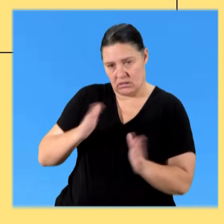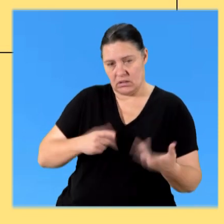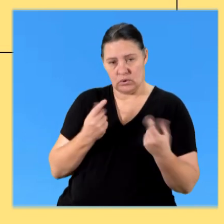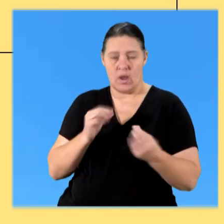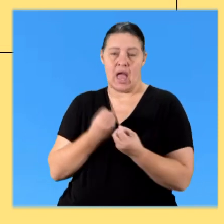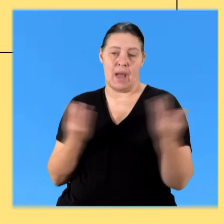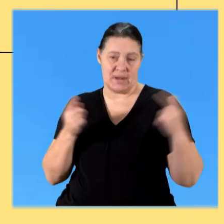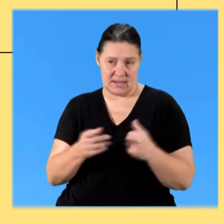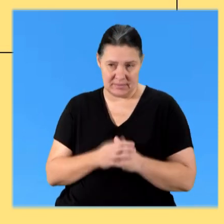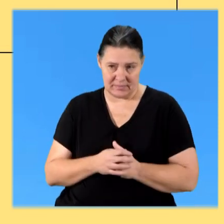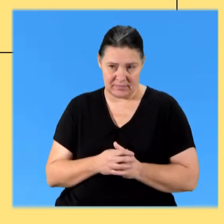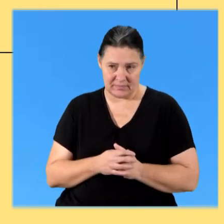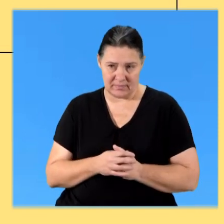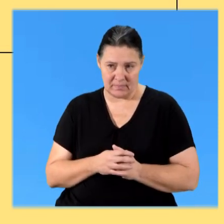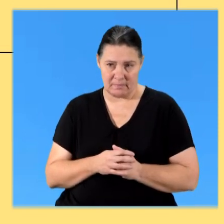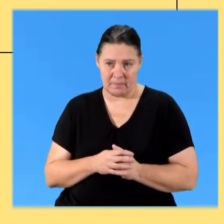that you would have done.